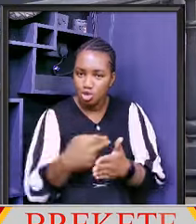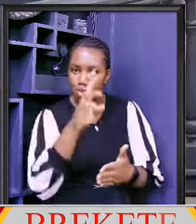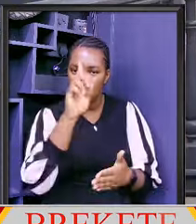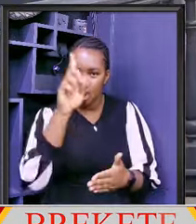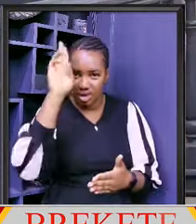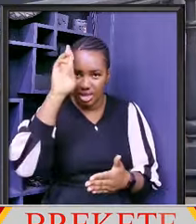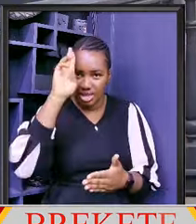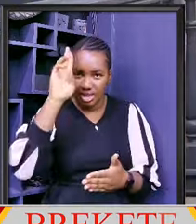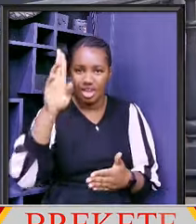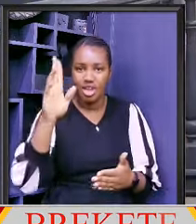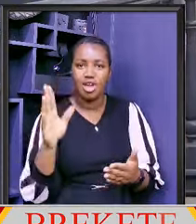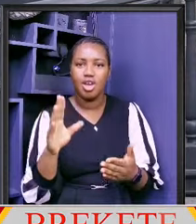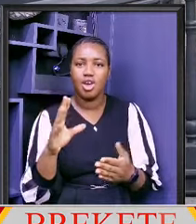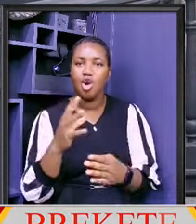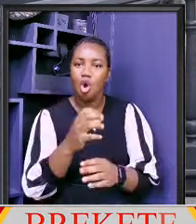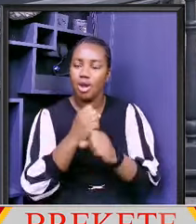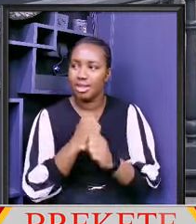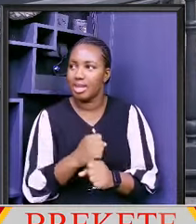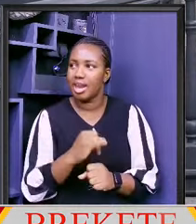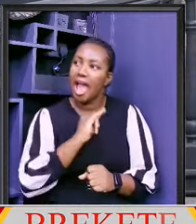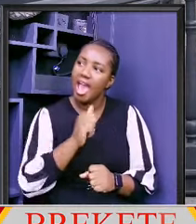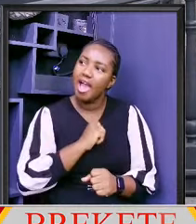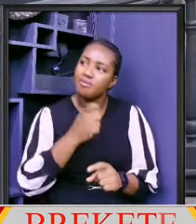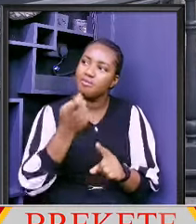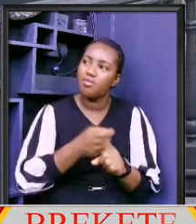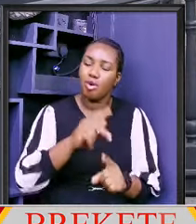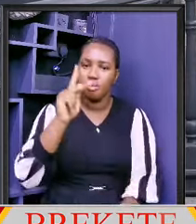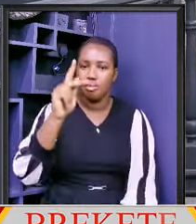sir, which state are you from originally? I'm from Kano.